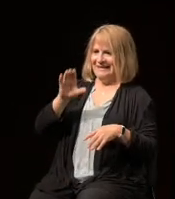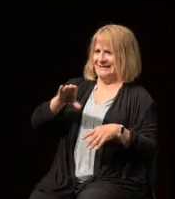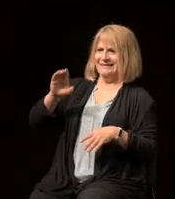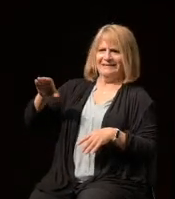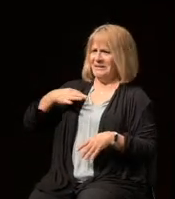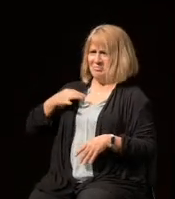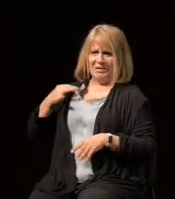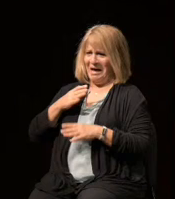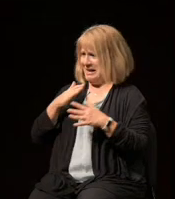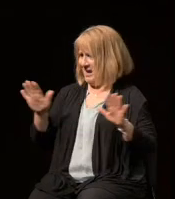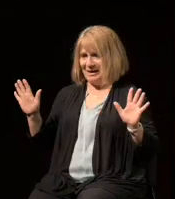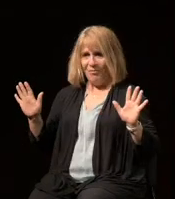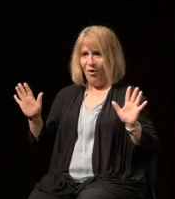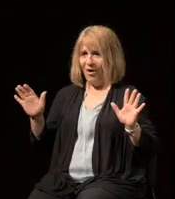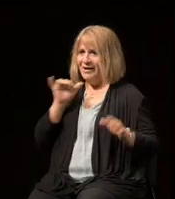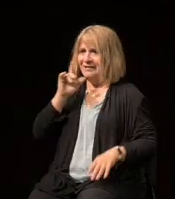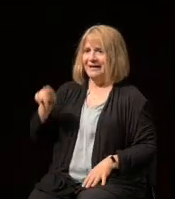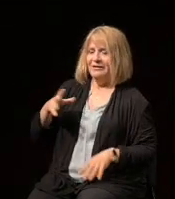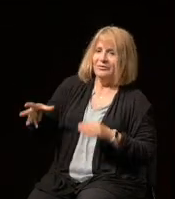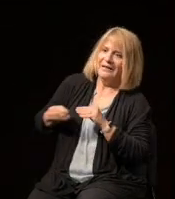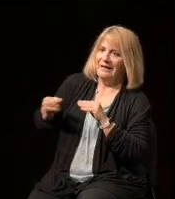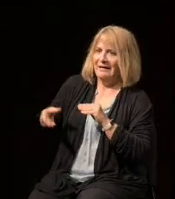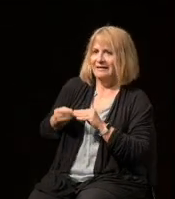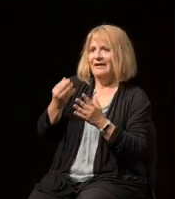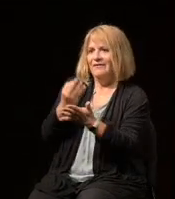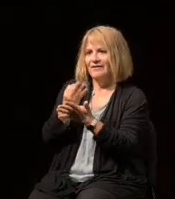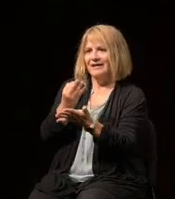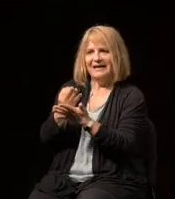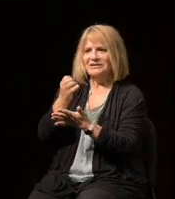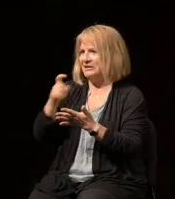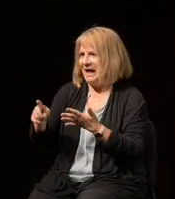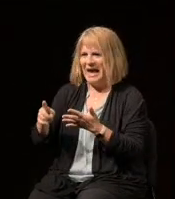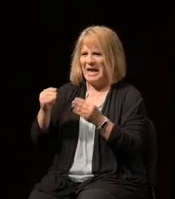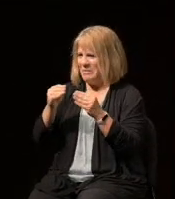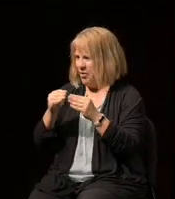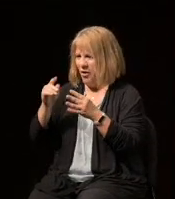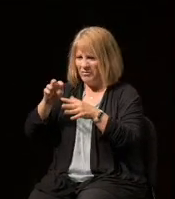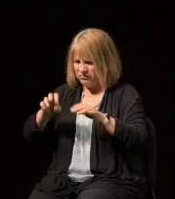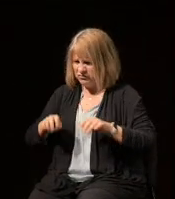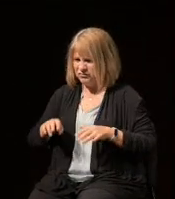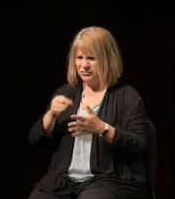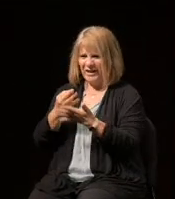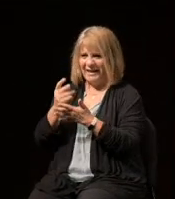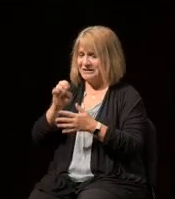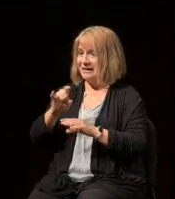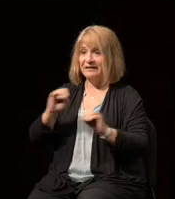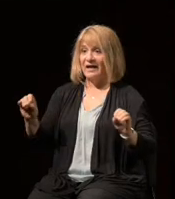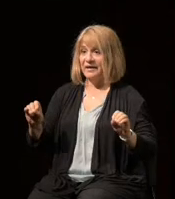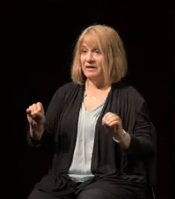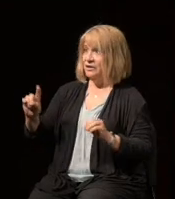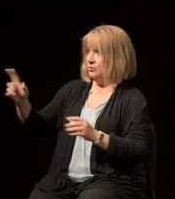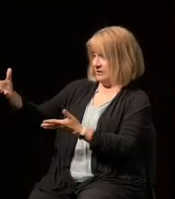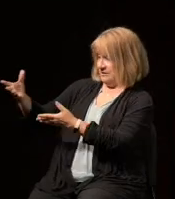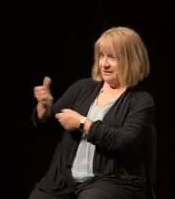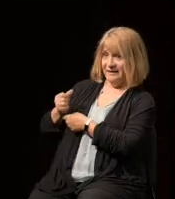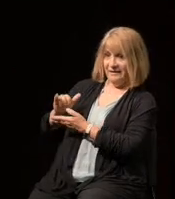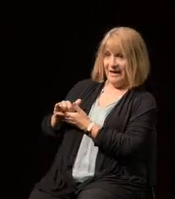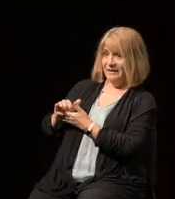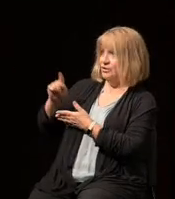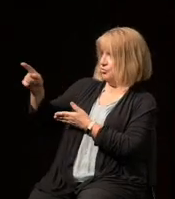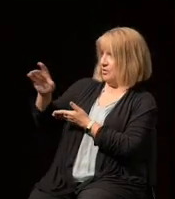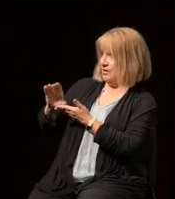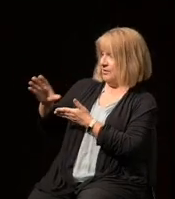don't have to do any additional financial aid applications. We simply receive them as if they were a Cuesta student who had applied with